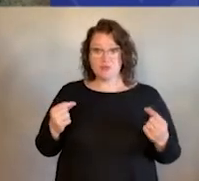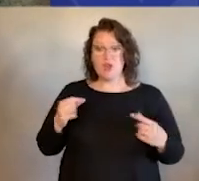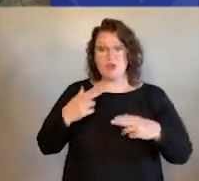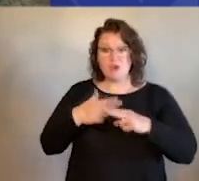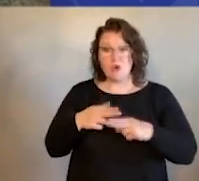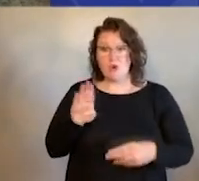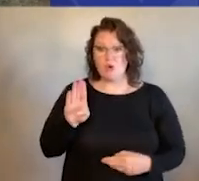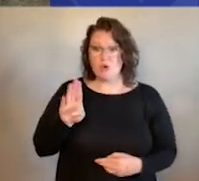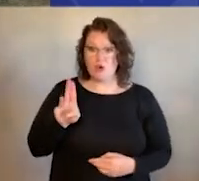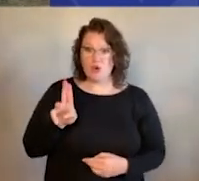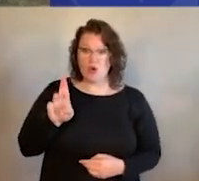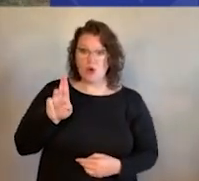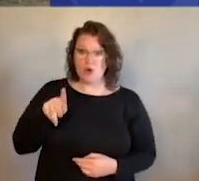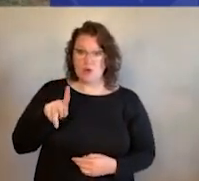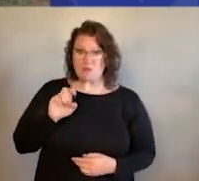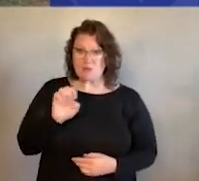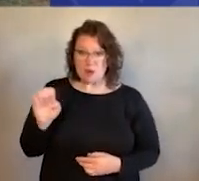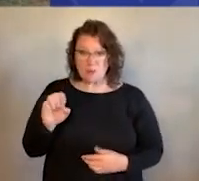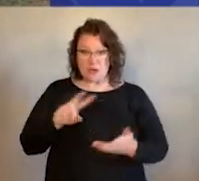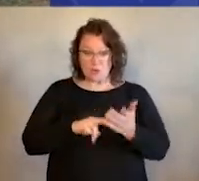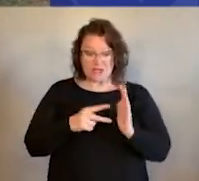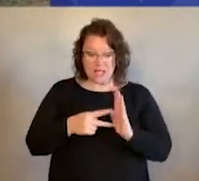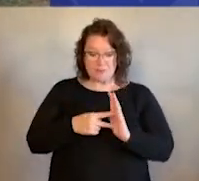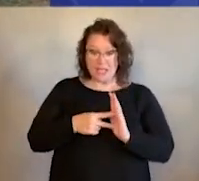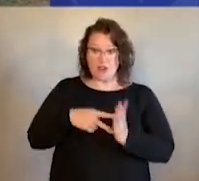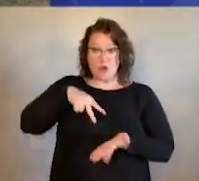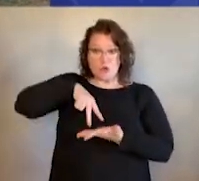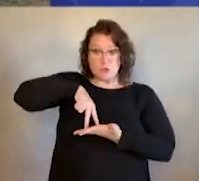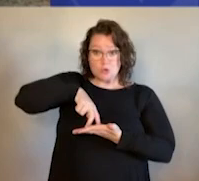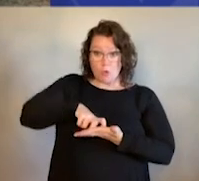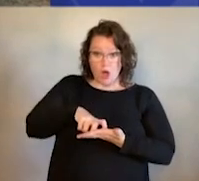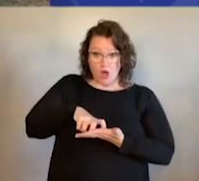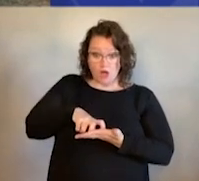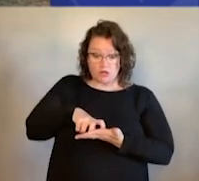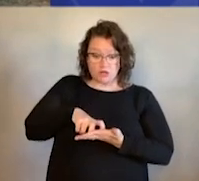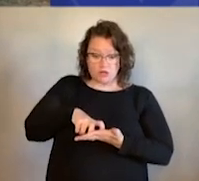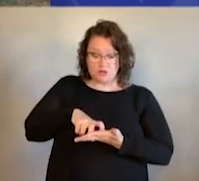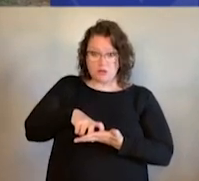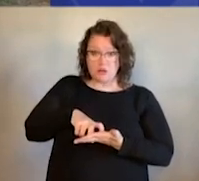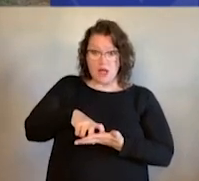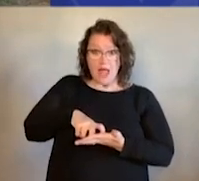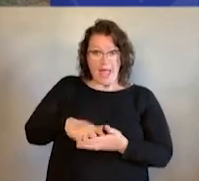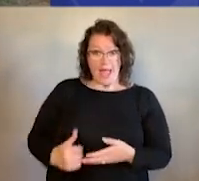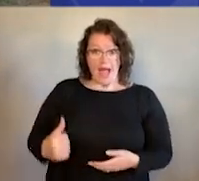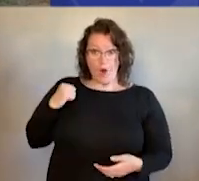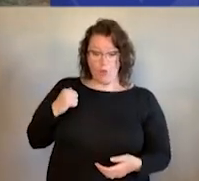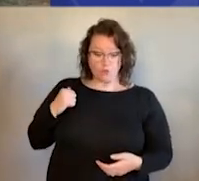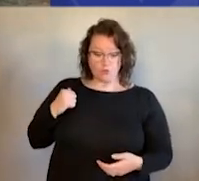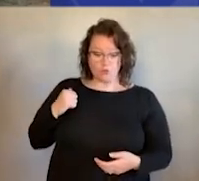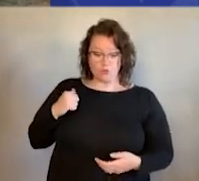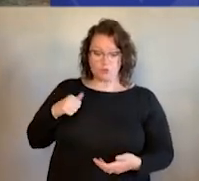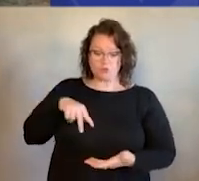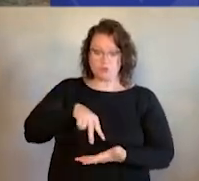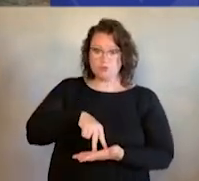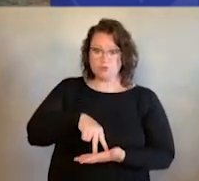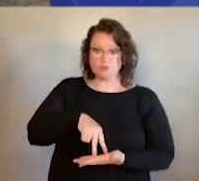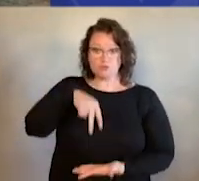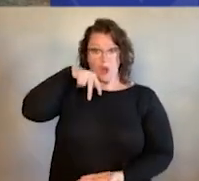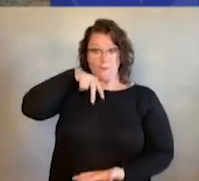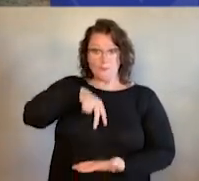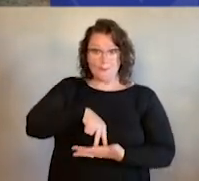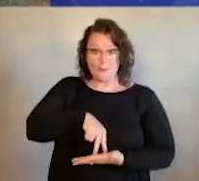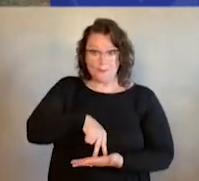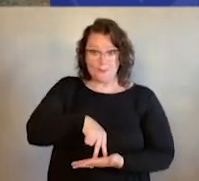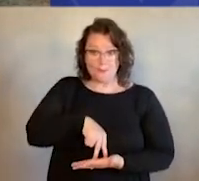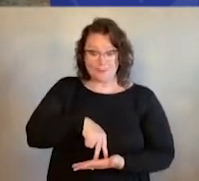burpee. When we do our burpee, we get down here and squat. We kick our legs out, bring our legs back, and jump